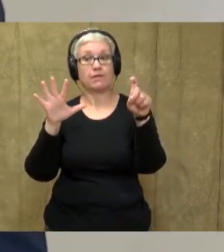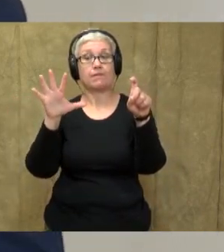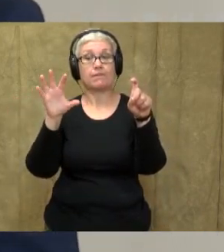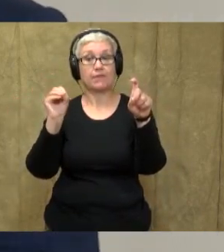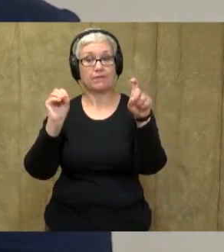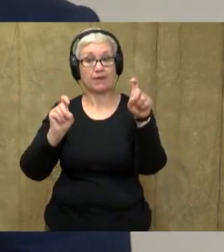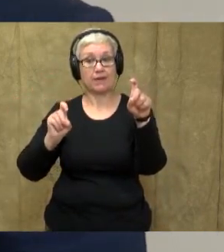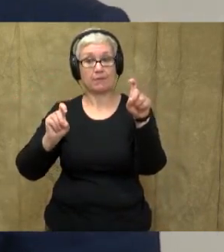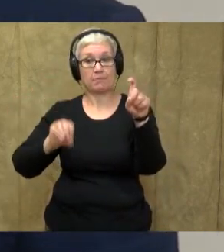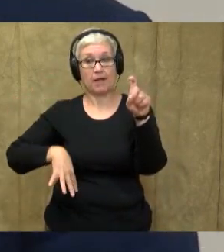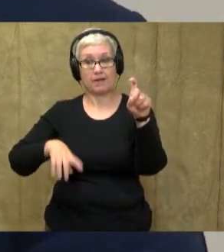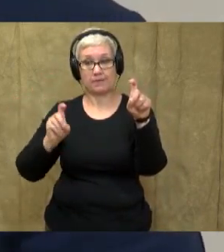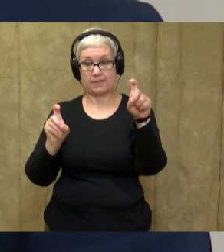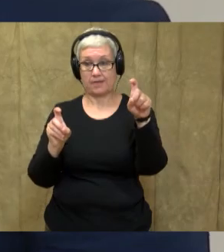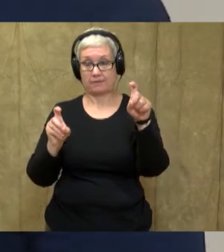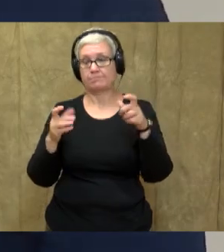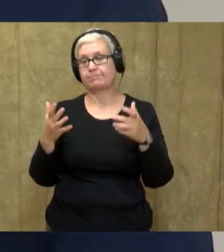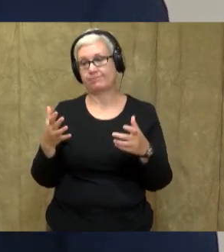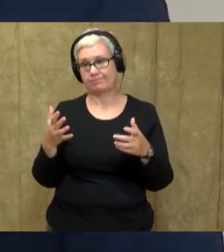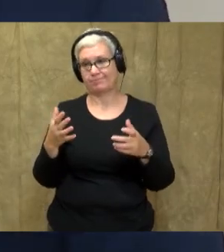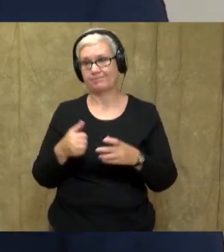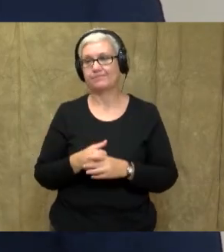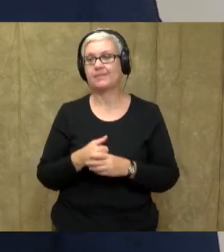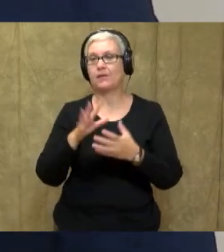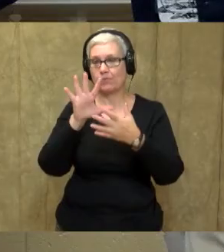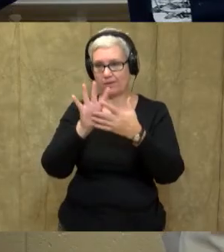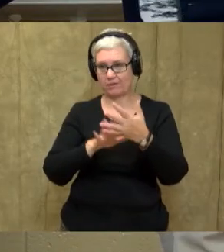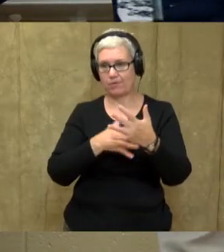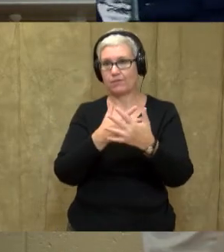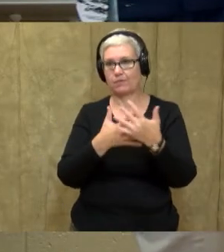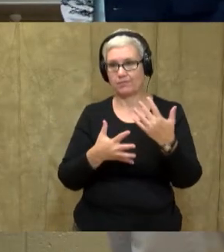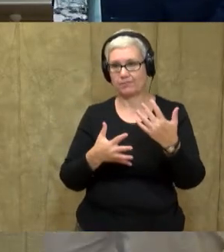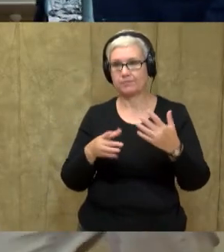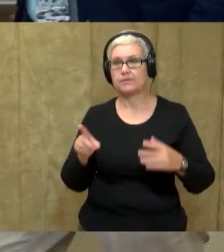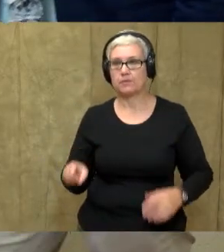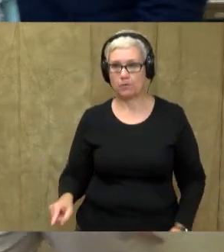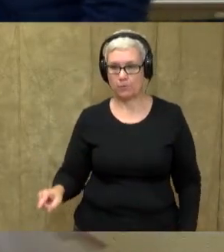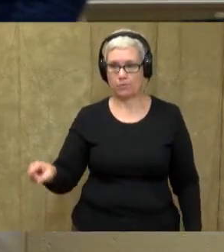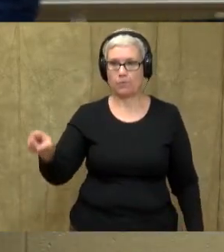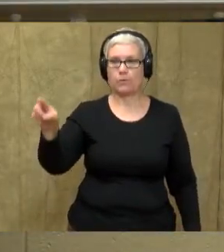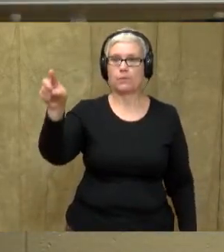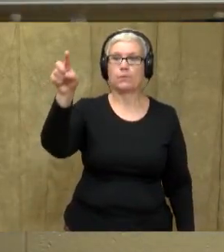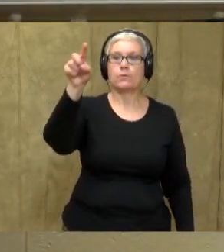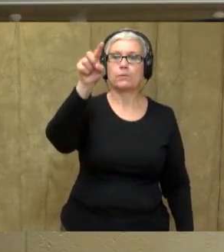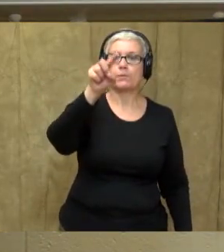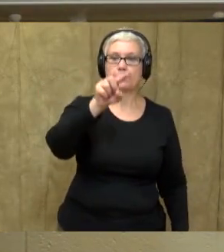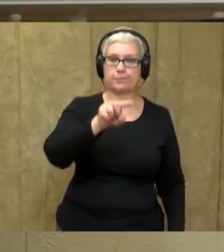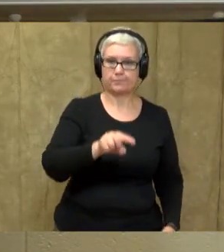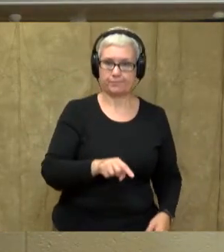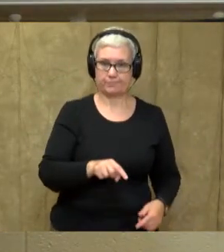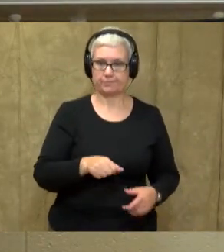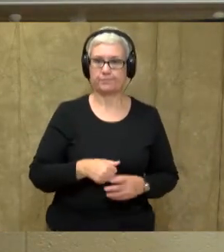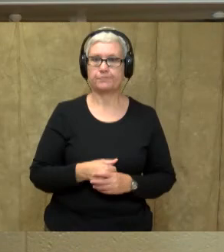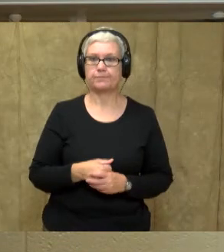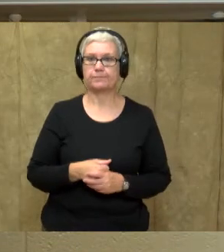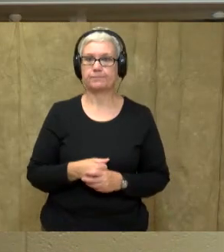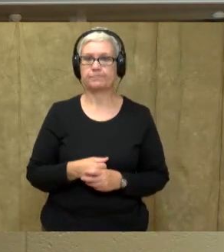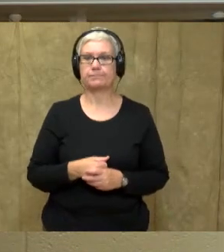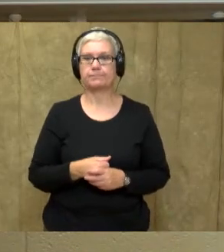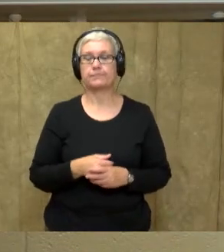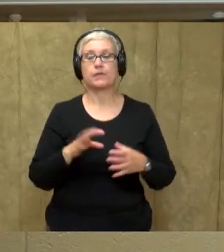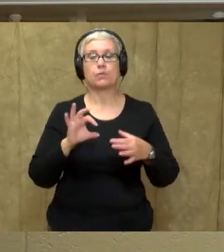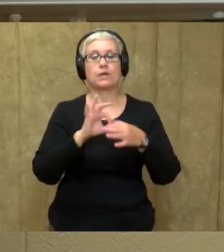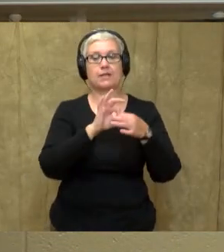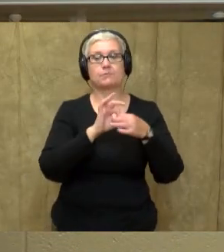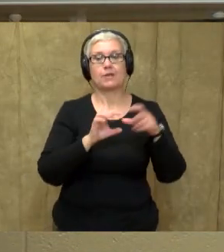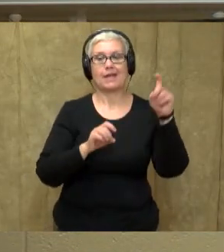minus x, we end up with a graph of this parabola. So here we're looking at the relationship between x times